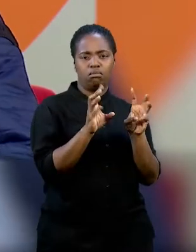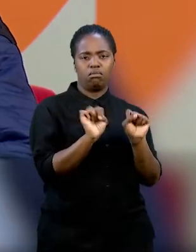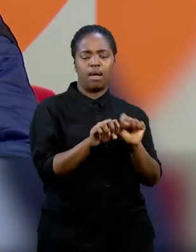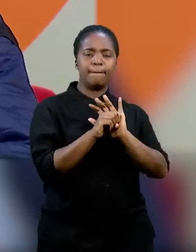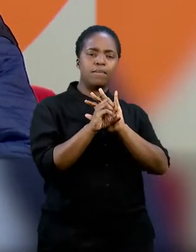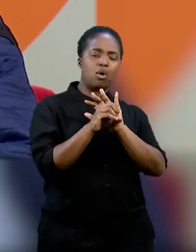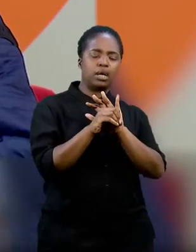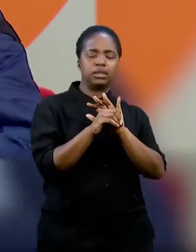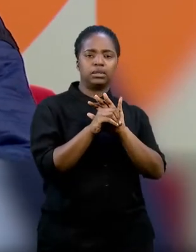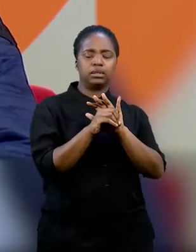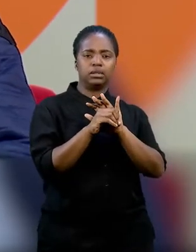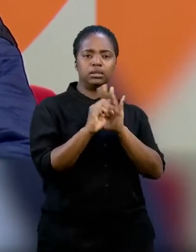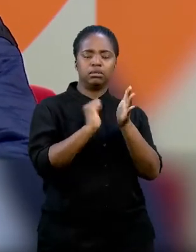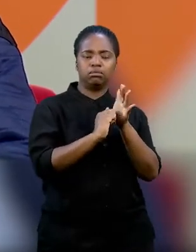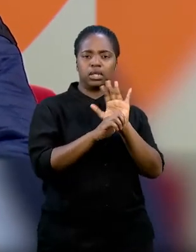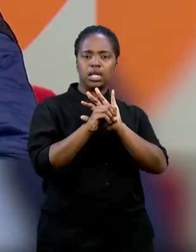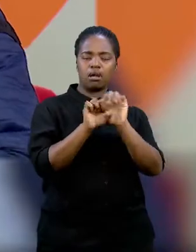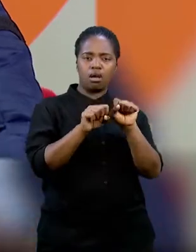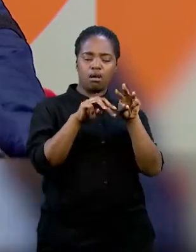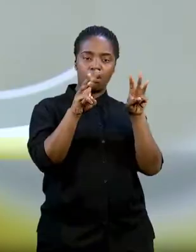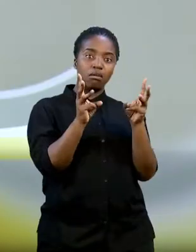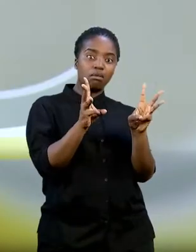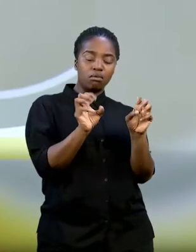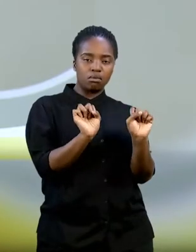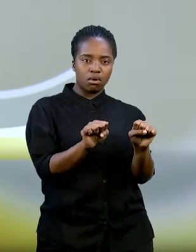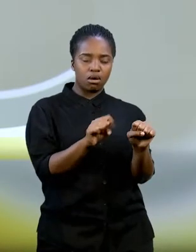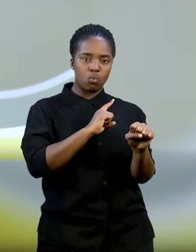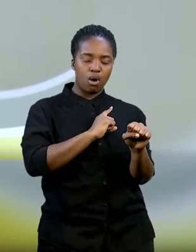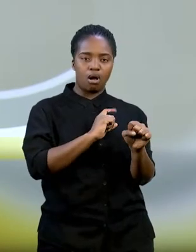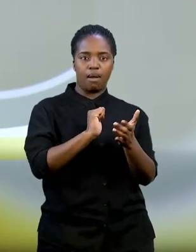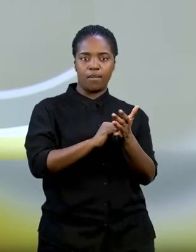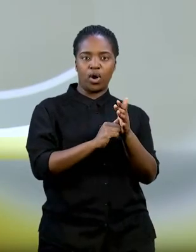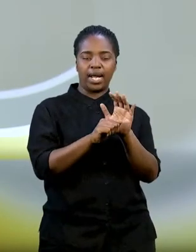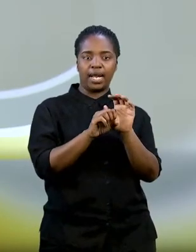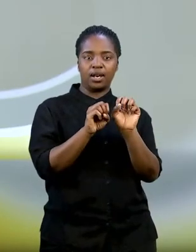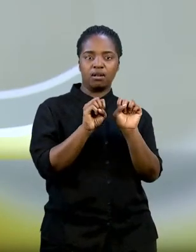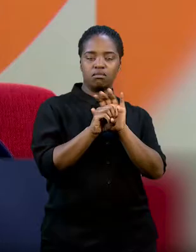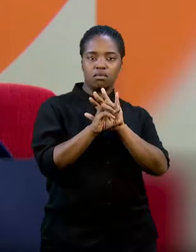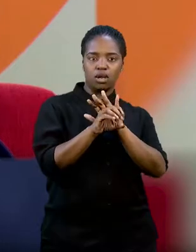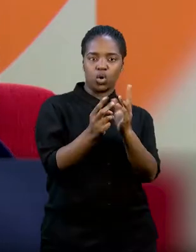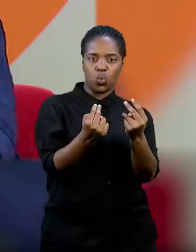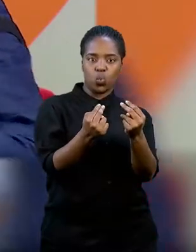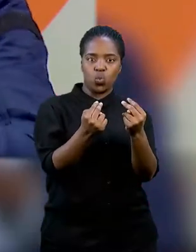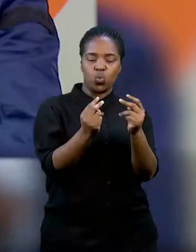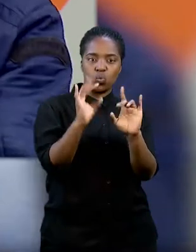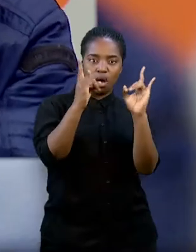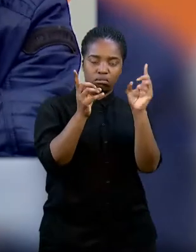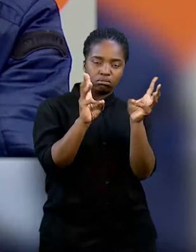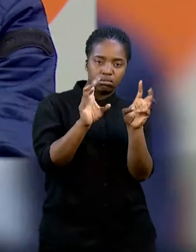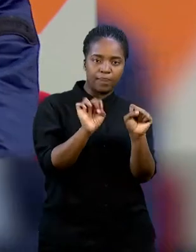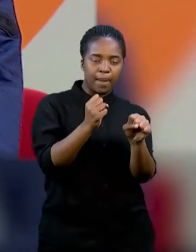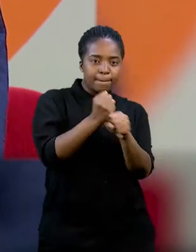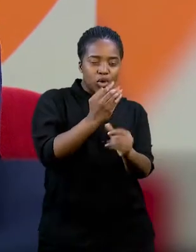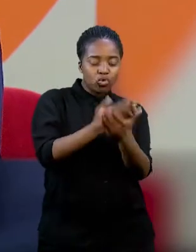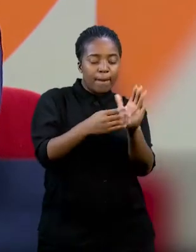you know etla ko market theater batlo shebela the shows and ha bathu ba batla ko market theater and we make sure ukuthi